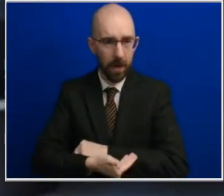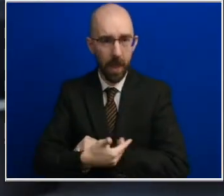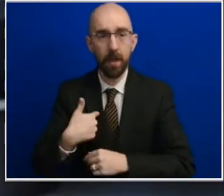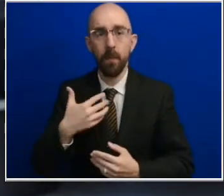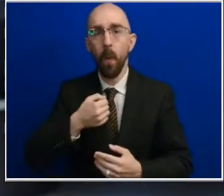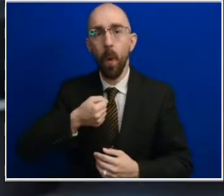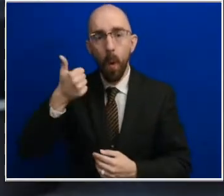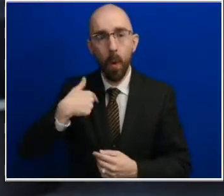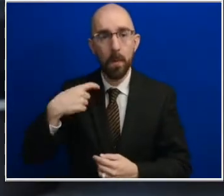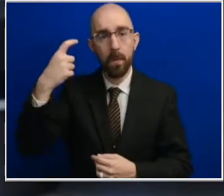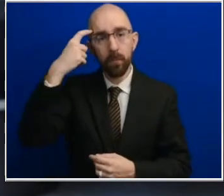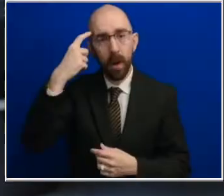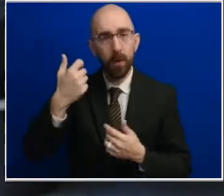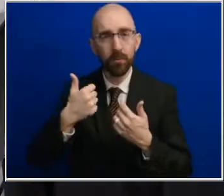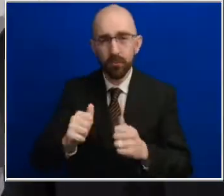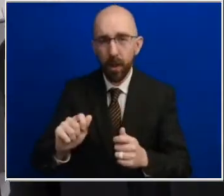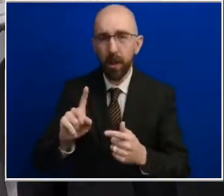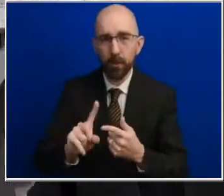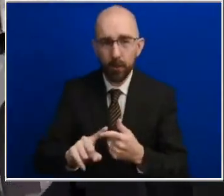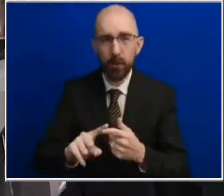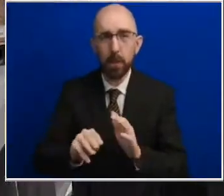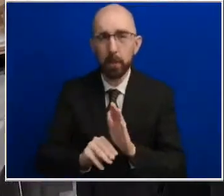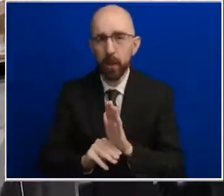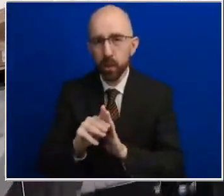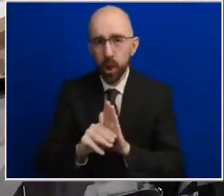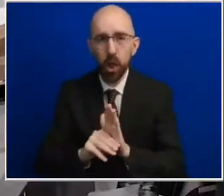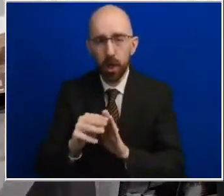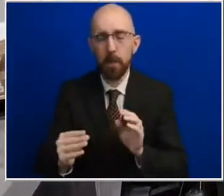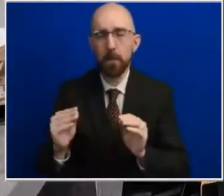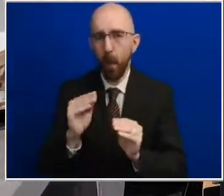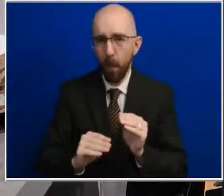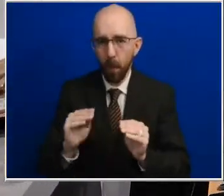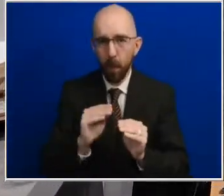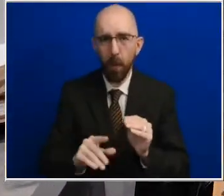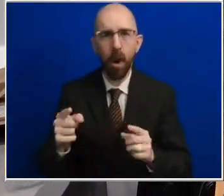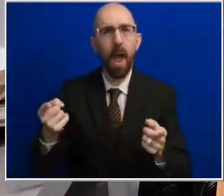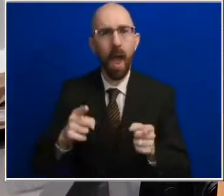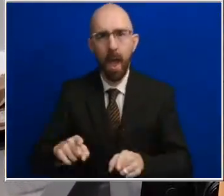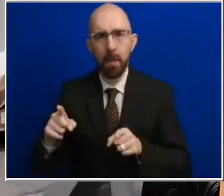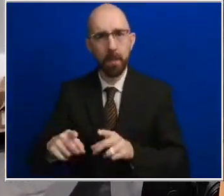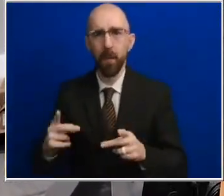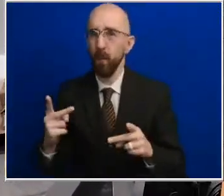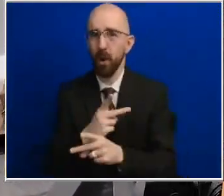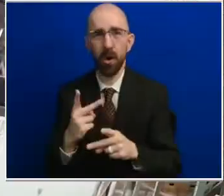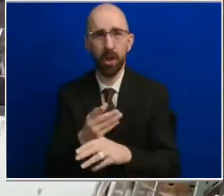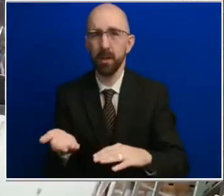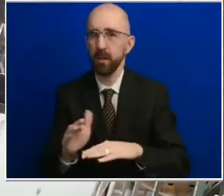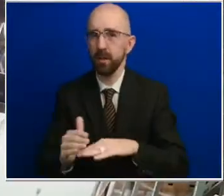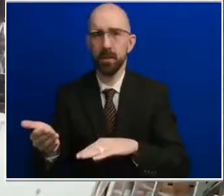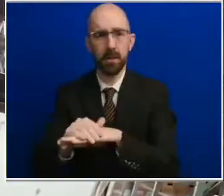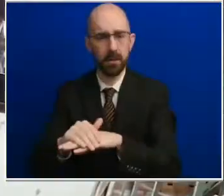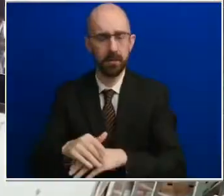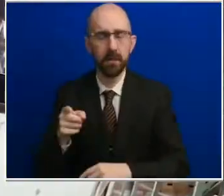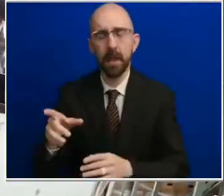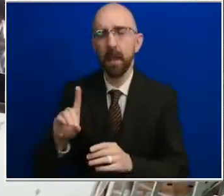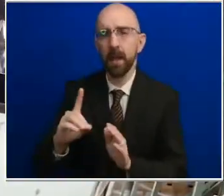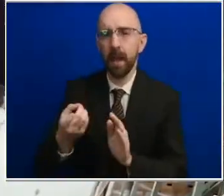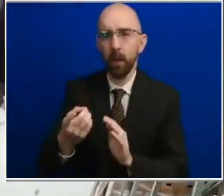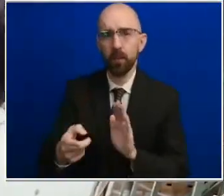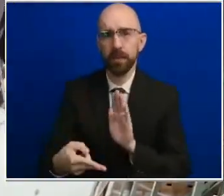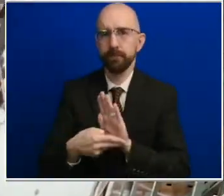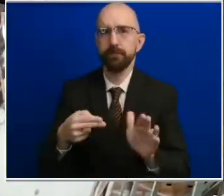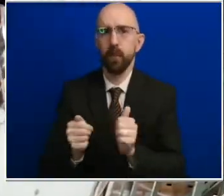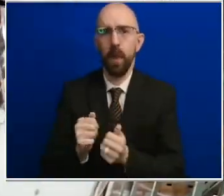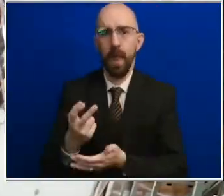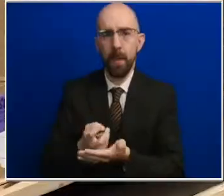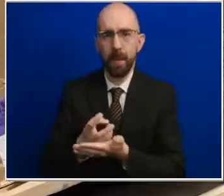was trying to mature, the more that they occurred and the worse they got. Diagnosed with epilepsy at 6, Eli